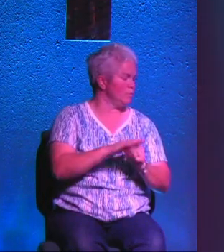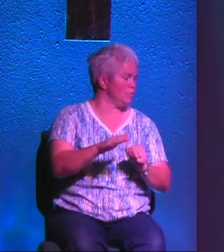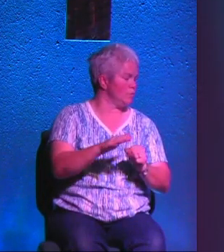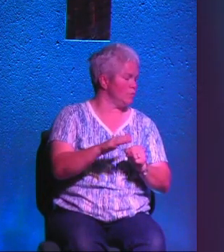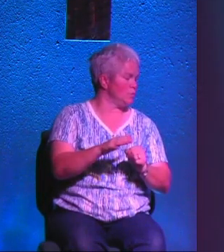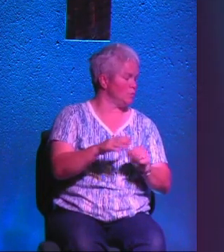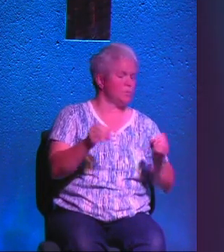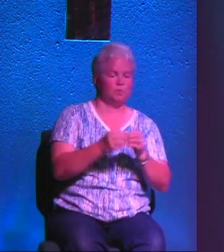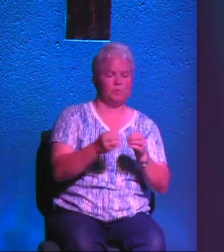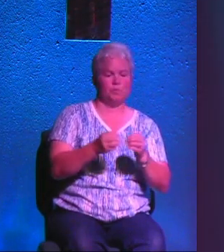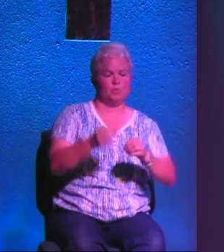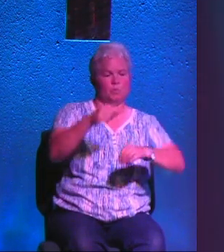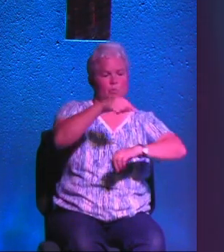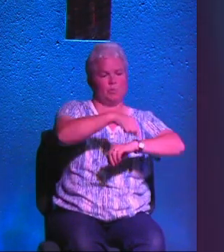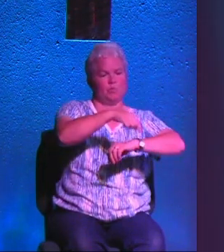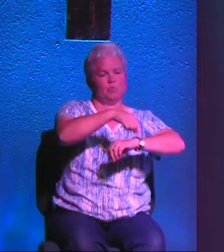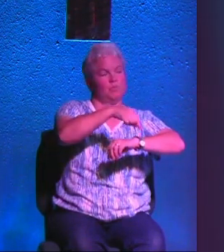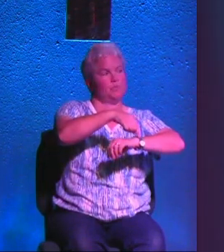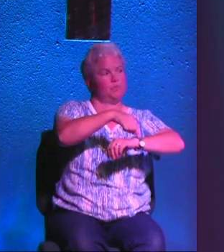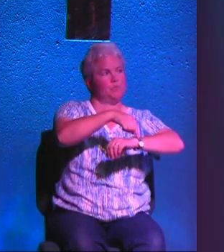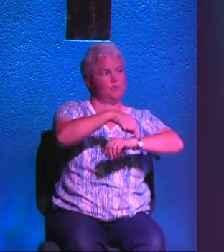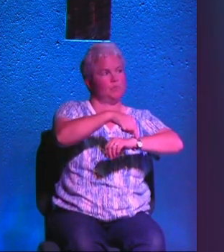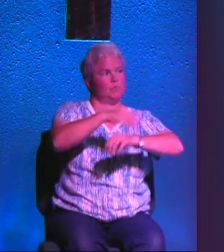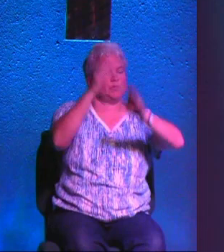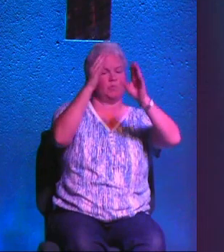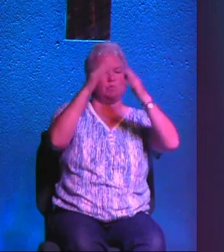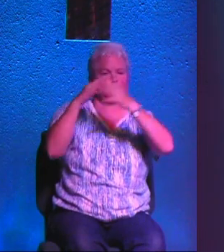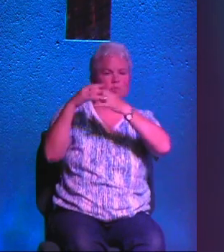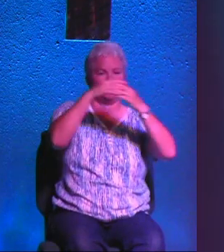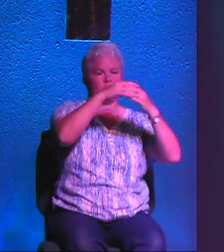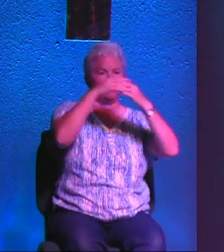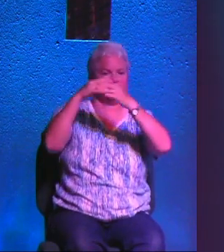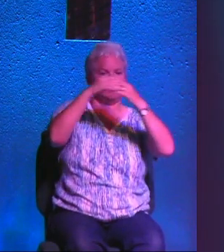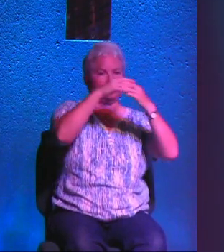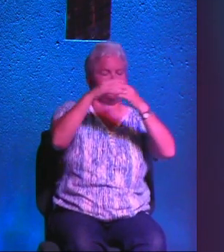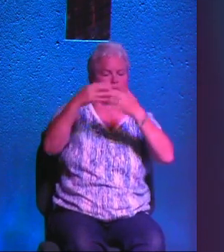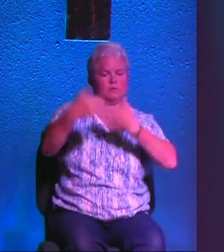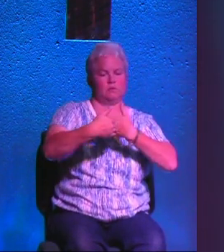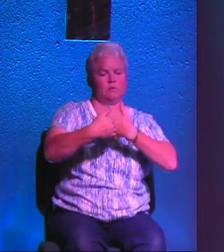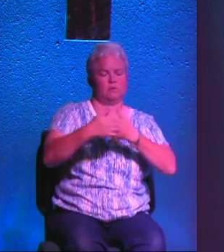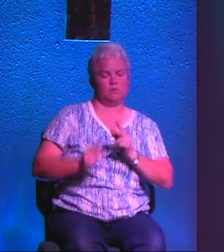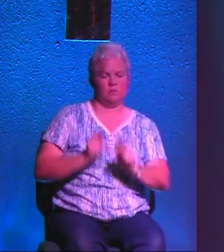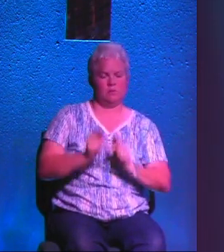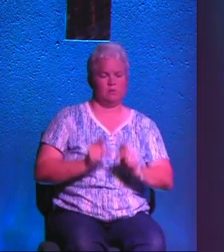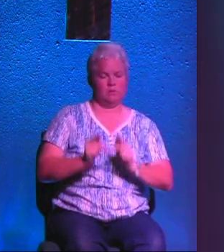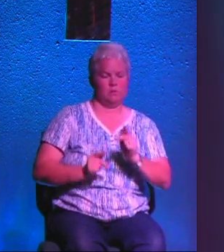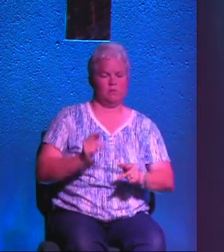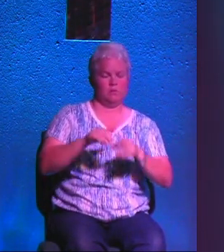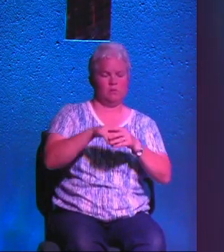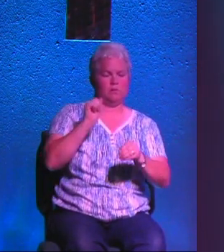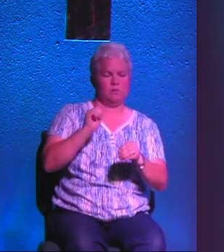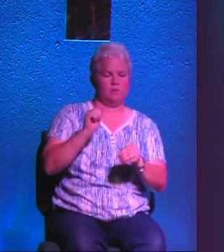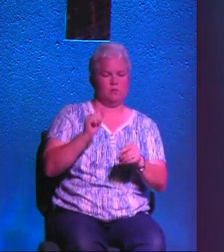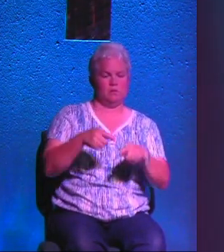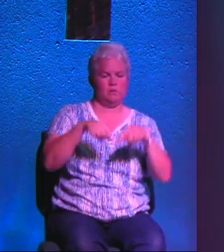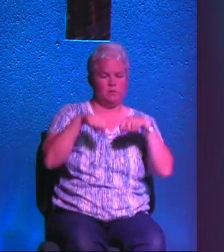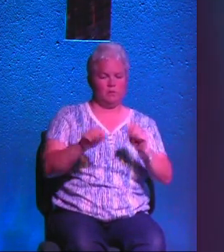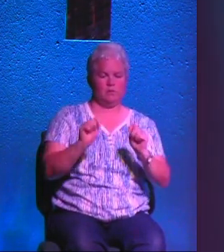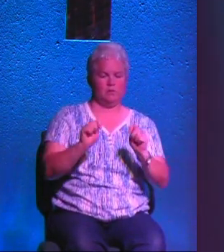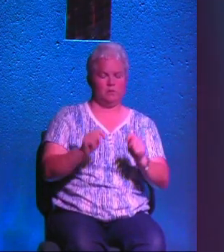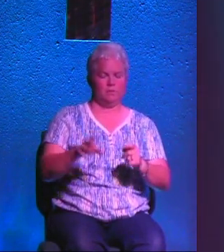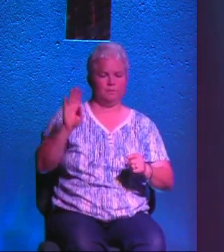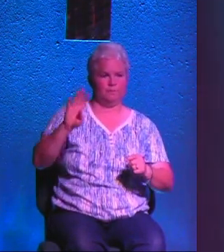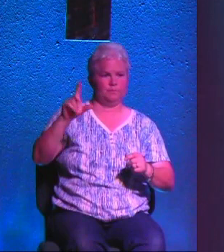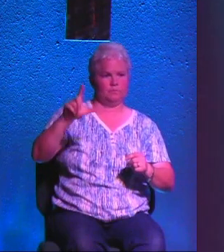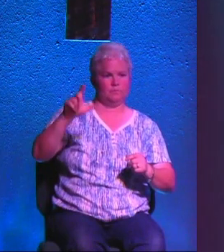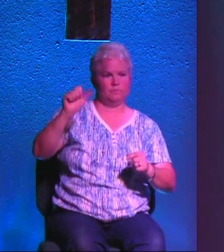complete. See, many times the battle is not against the people that are outside of us, you know, the people that we try to